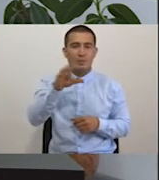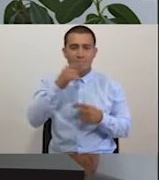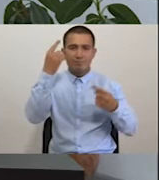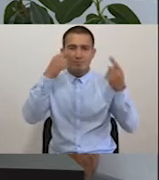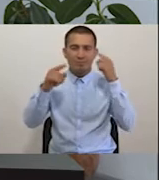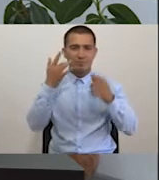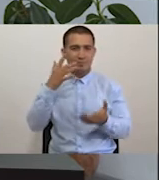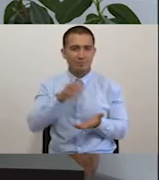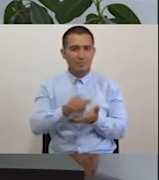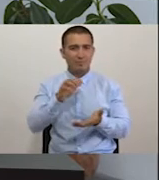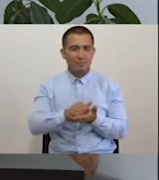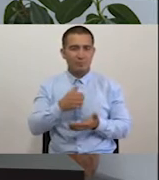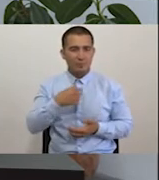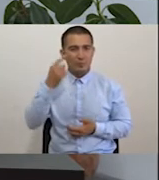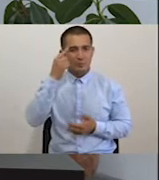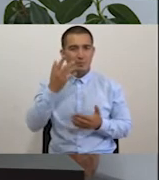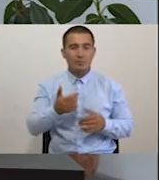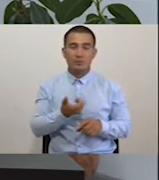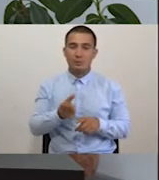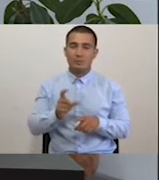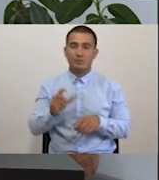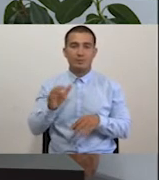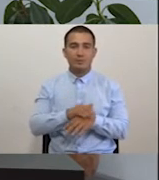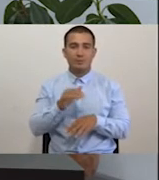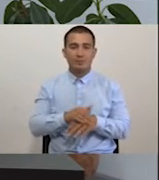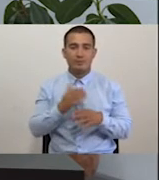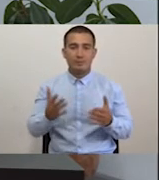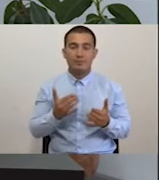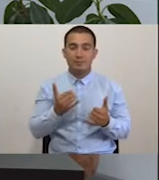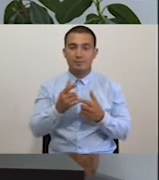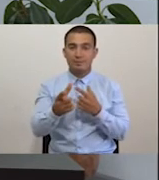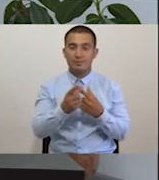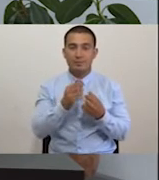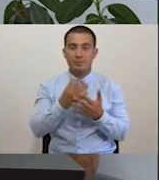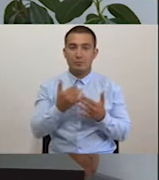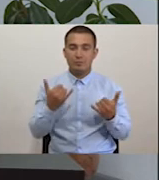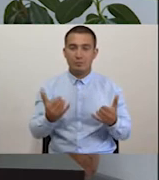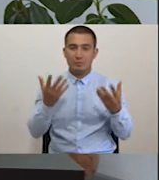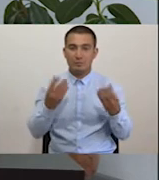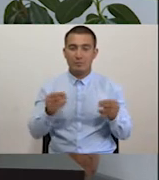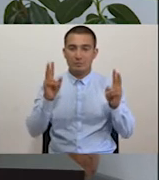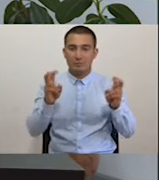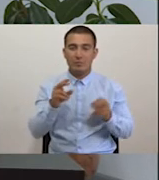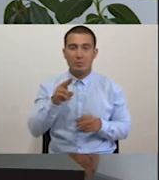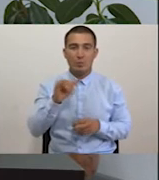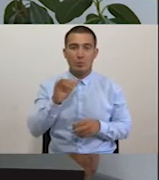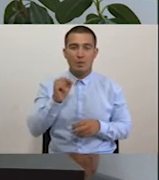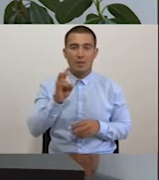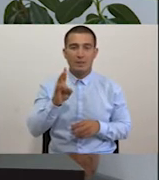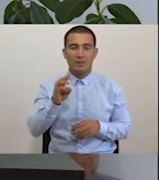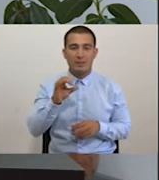bilan bandsiz, shundaymi? Barakalla. Demak, bizning bugungi mavzuyimiz puantilizm